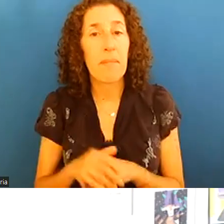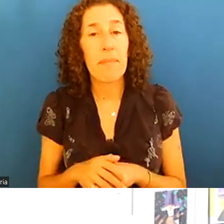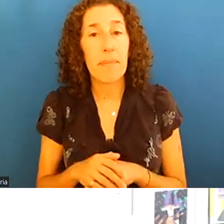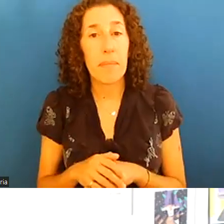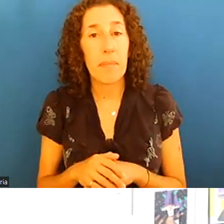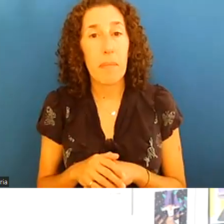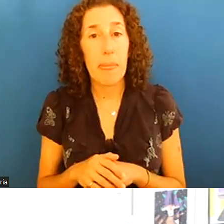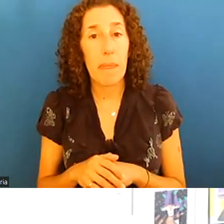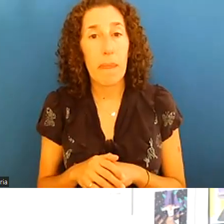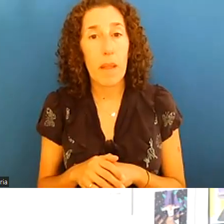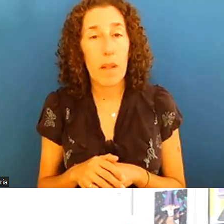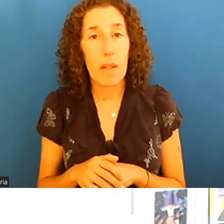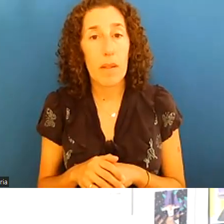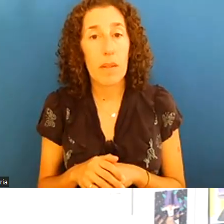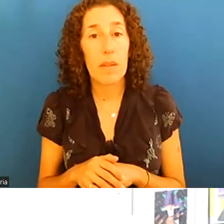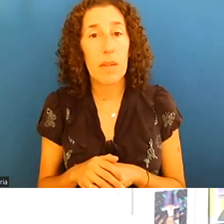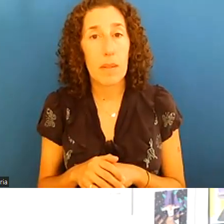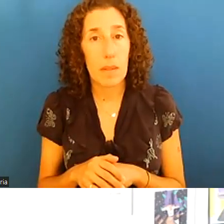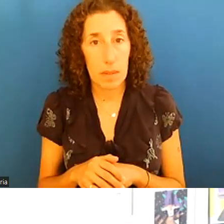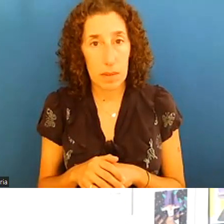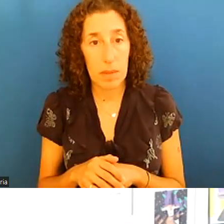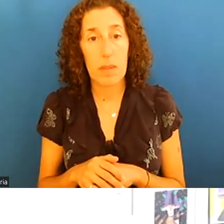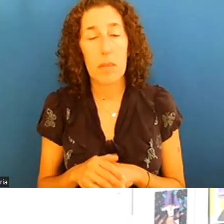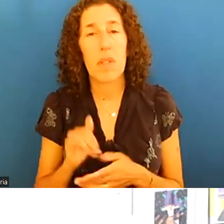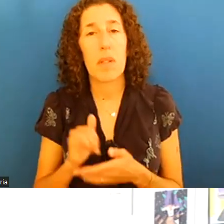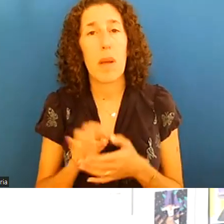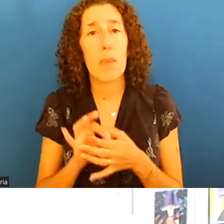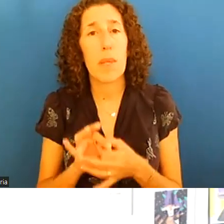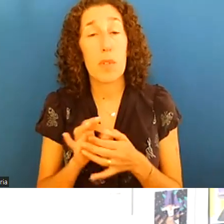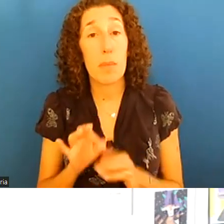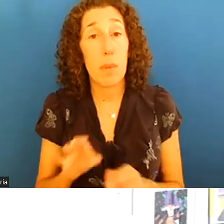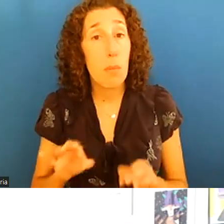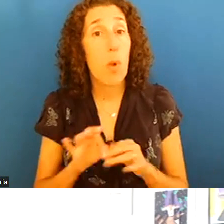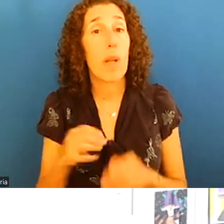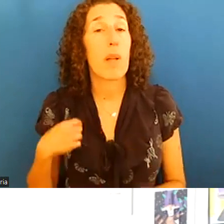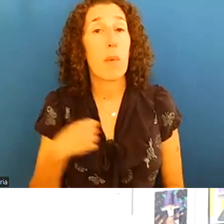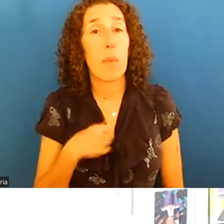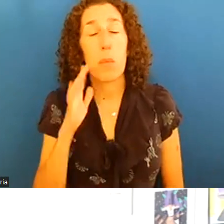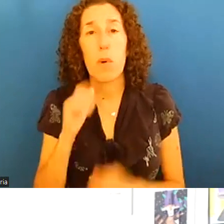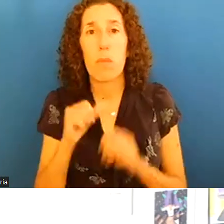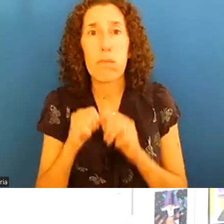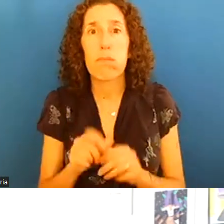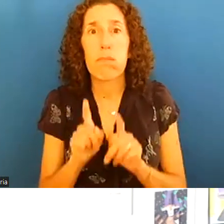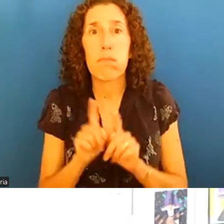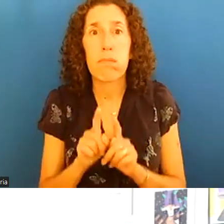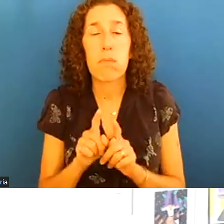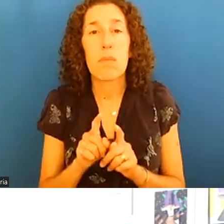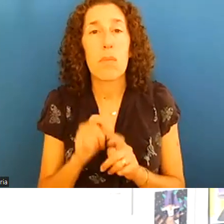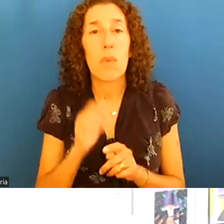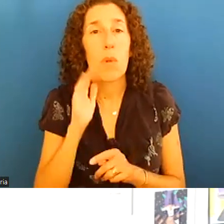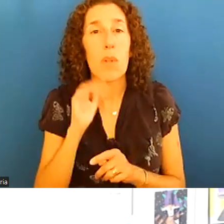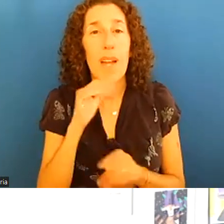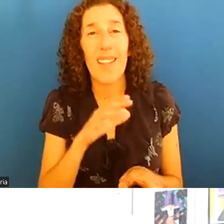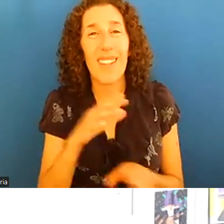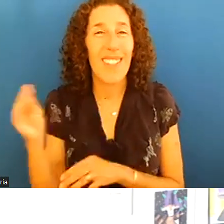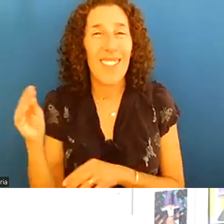still have us involved. So it's whatever they need. We're always going to be there. Sometimes I try to say, here, it's okay. You can